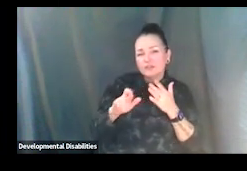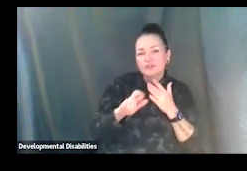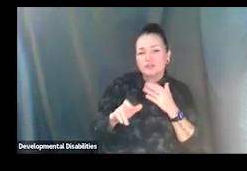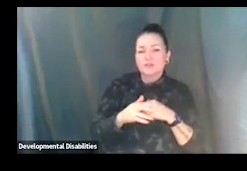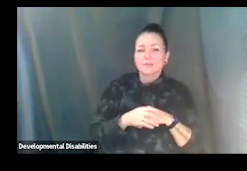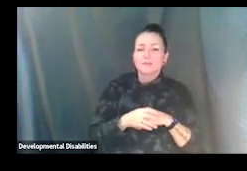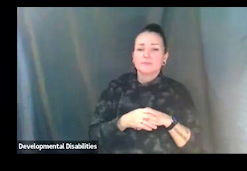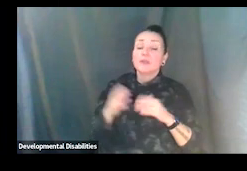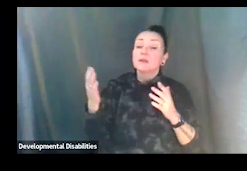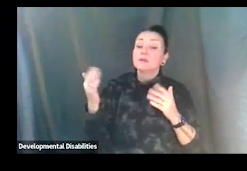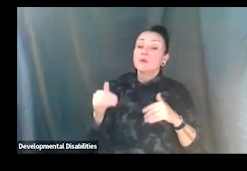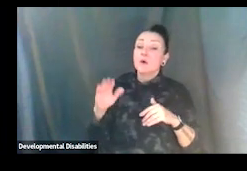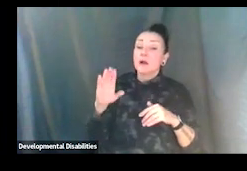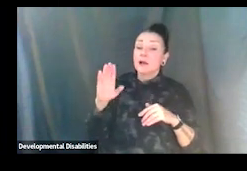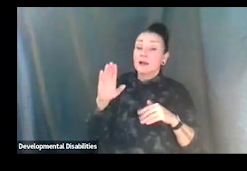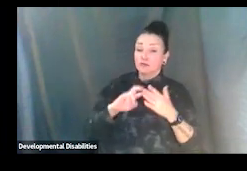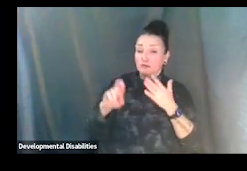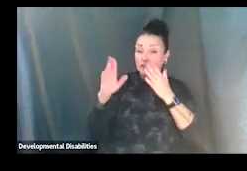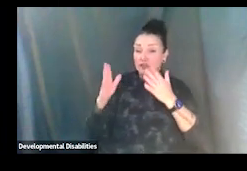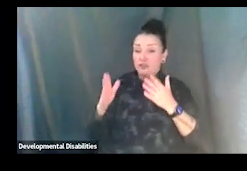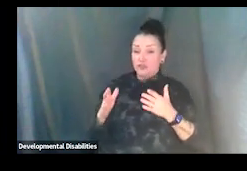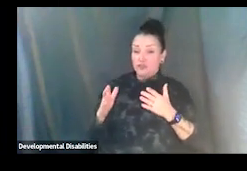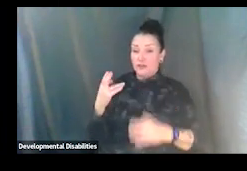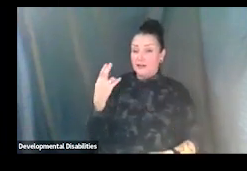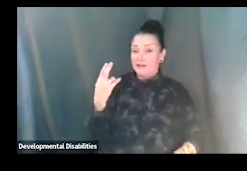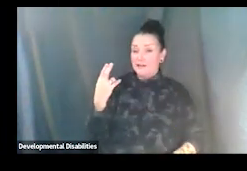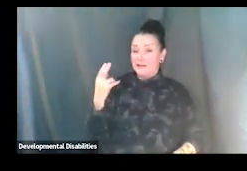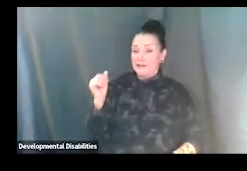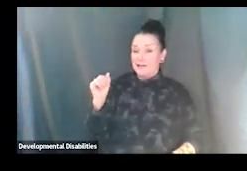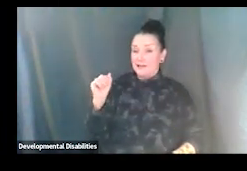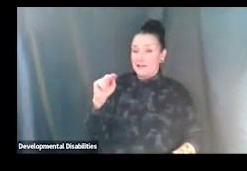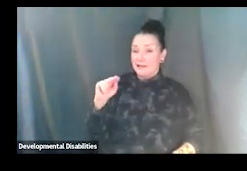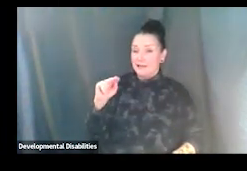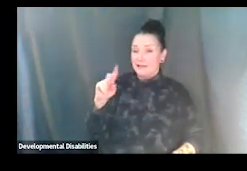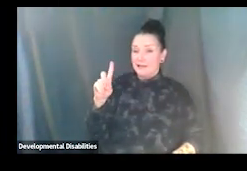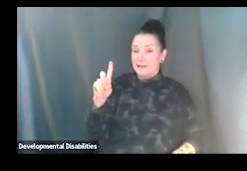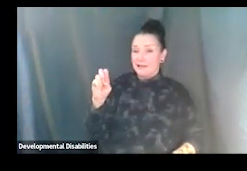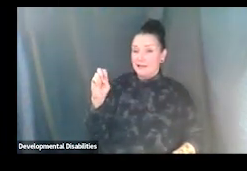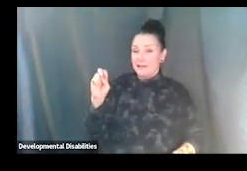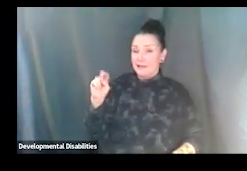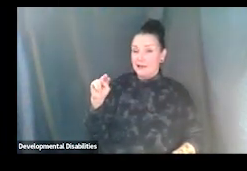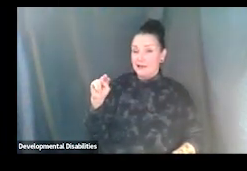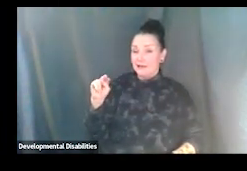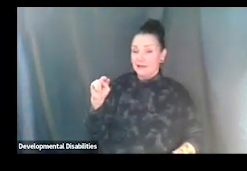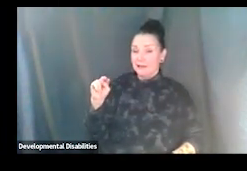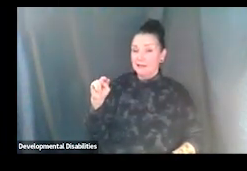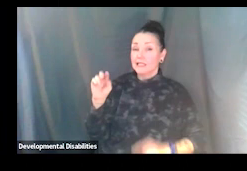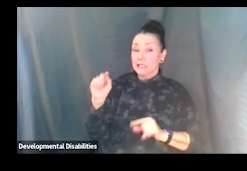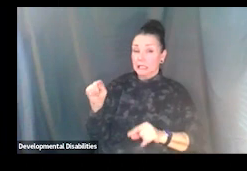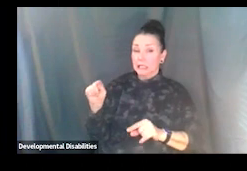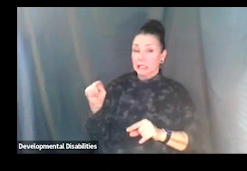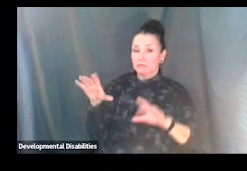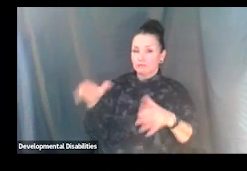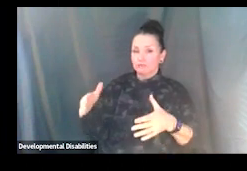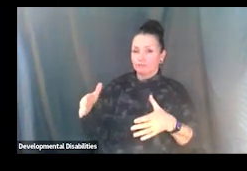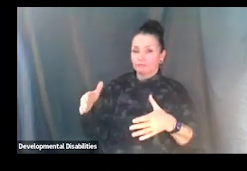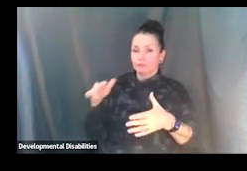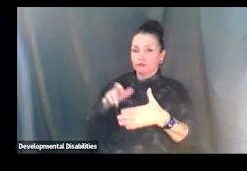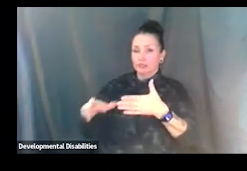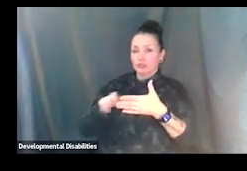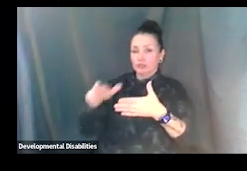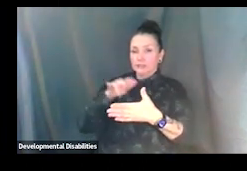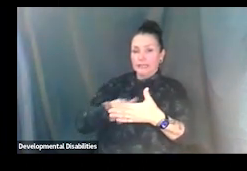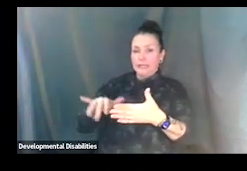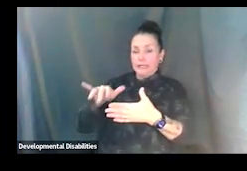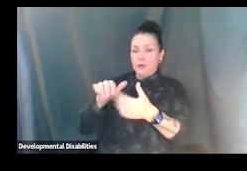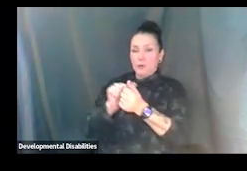people in Ohio and perhaps the NIH were involved also. So there were multiple arms. So this group